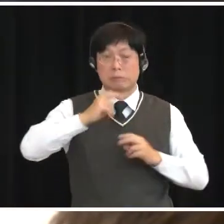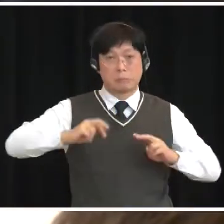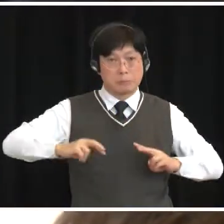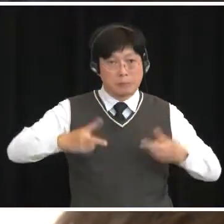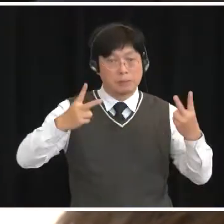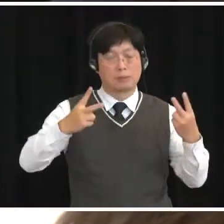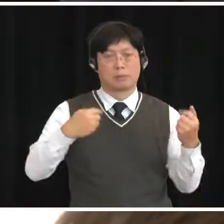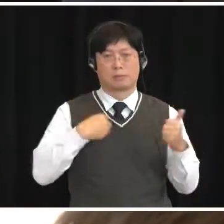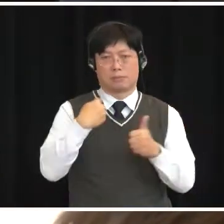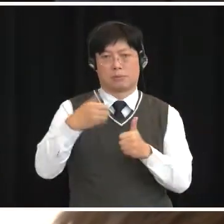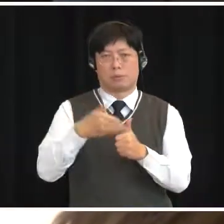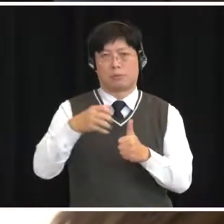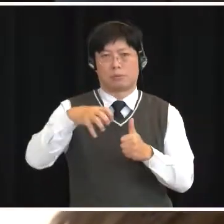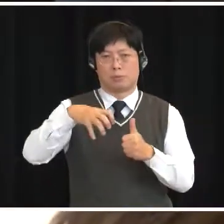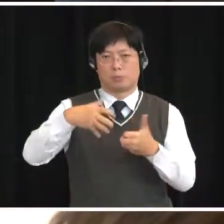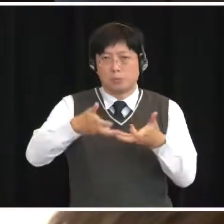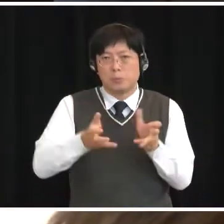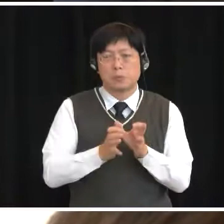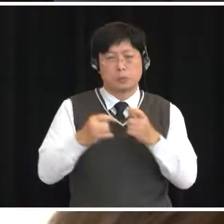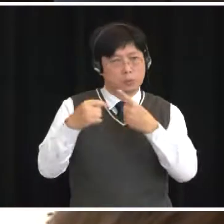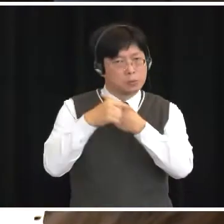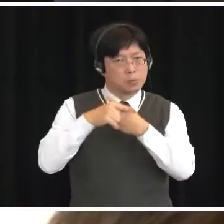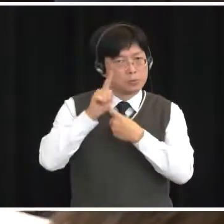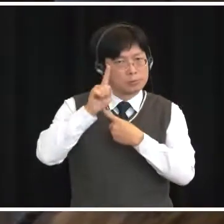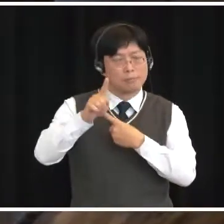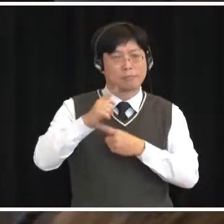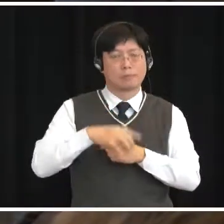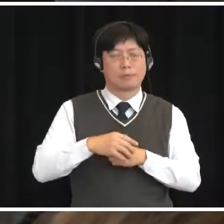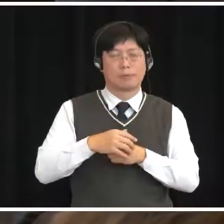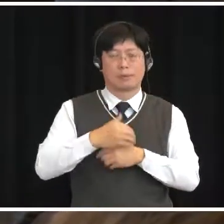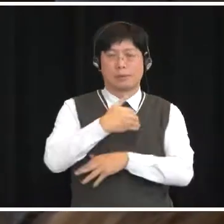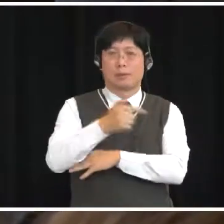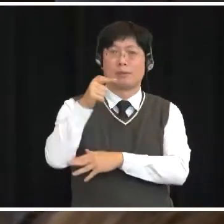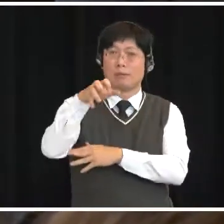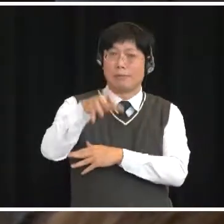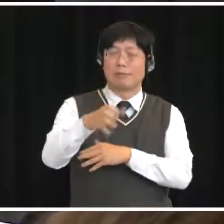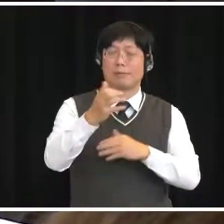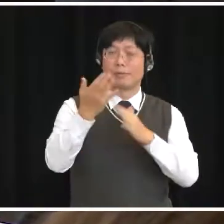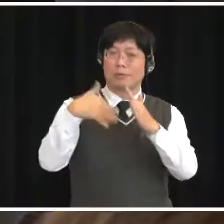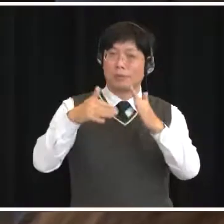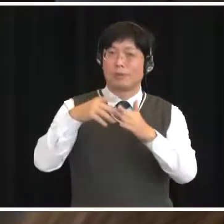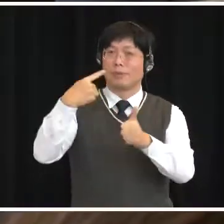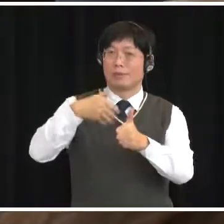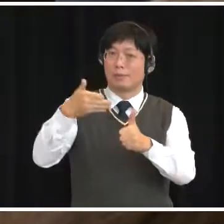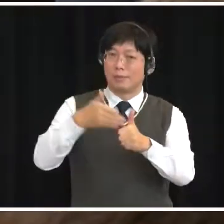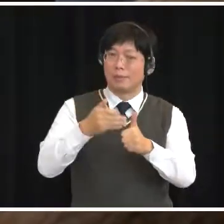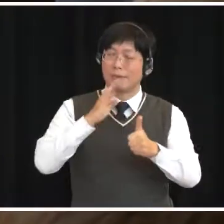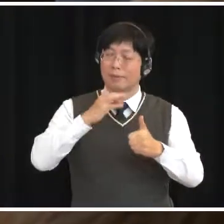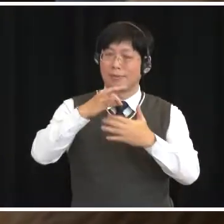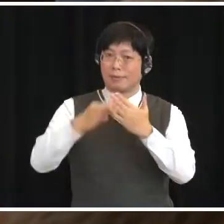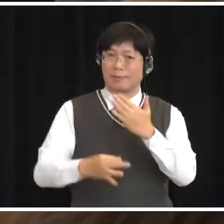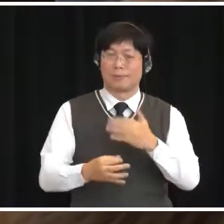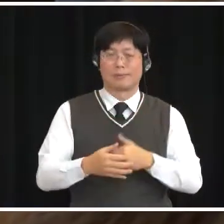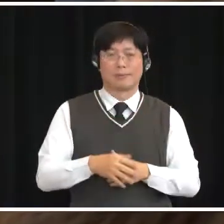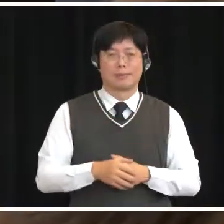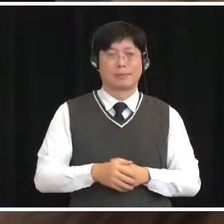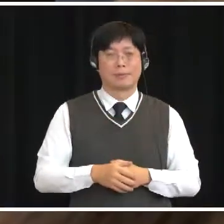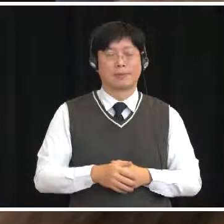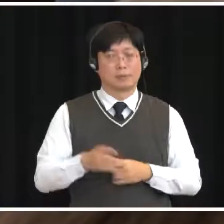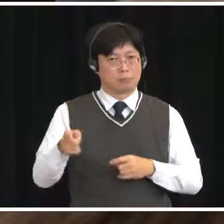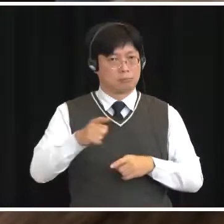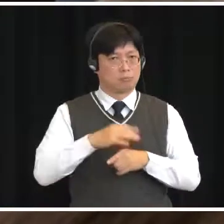for the overall improvement of the rural region, the Ministry of Education is now drafting a